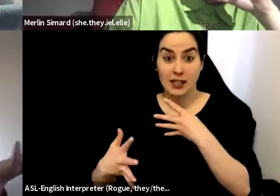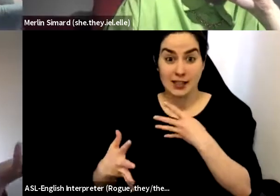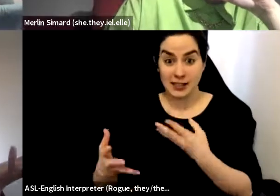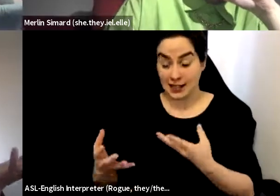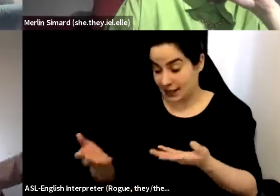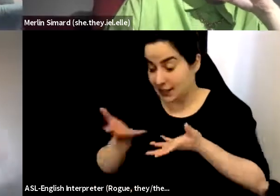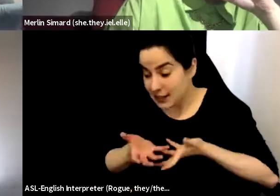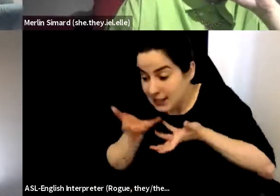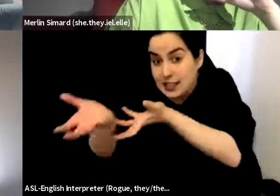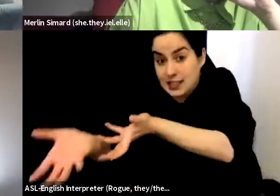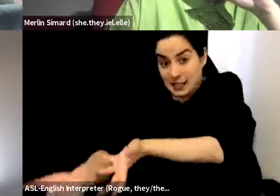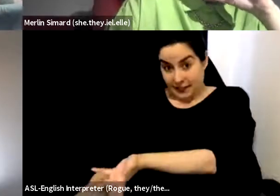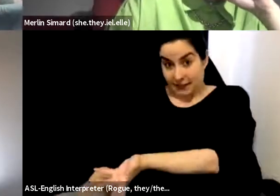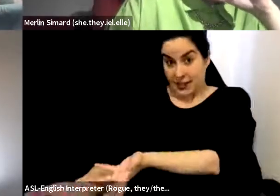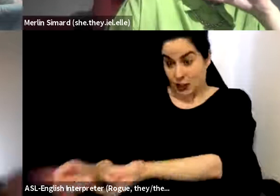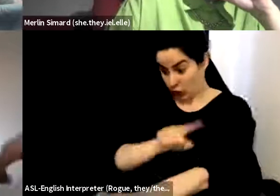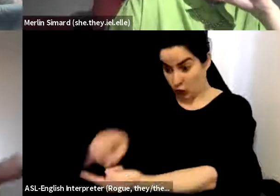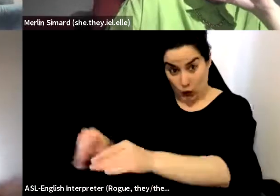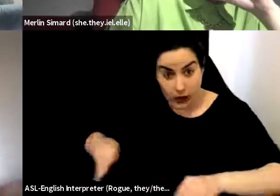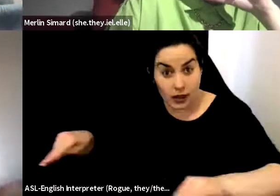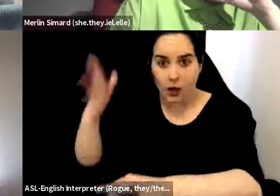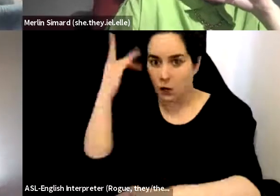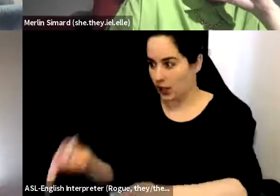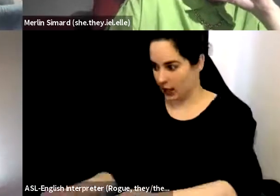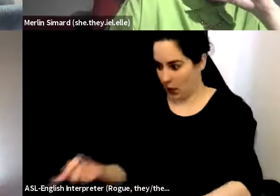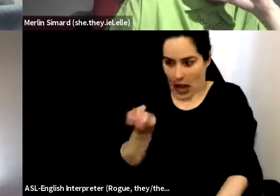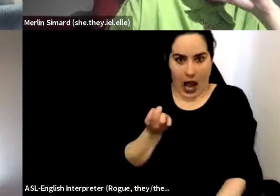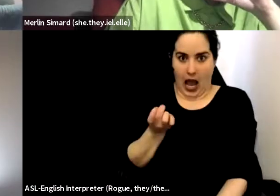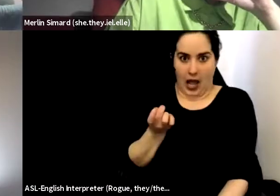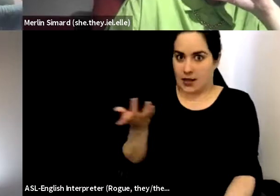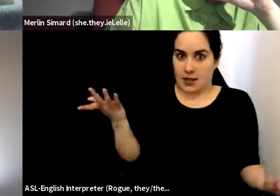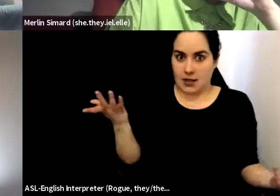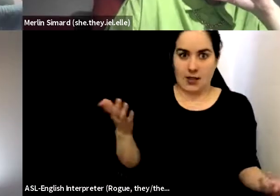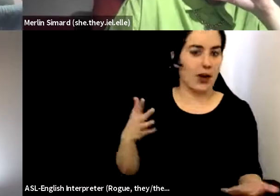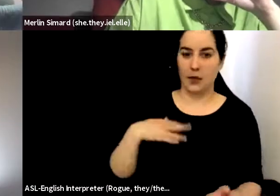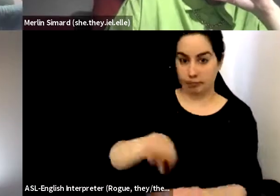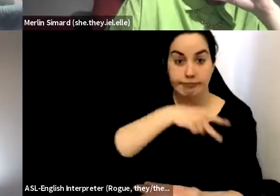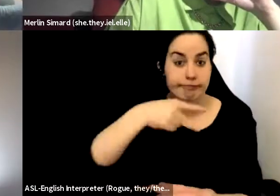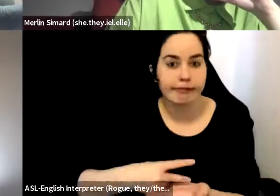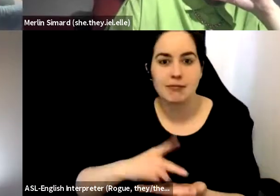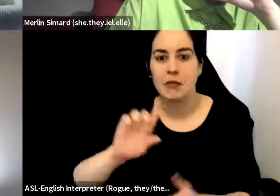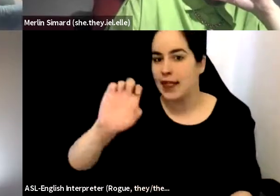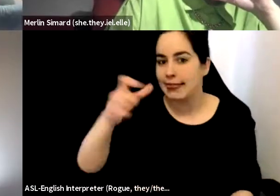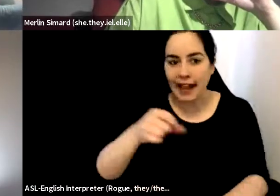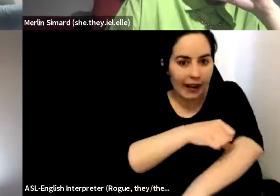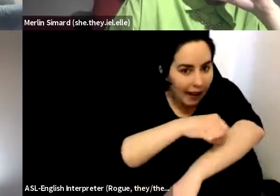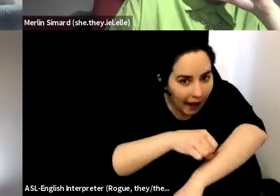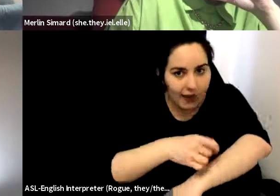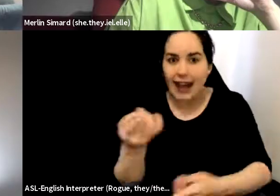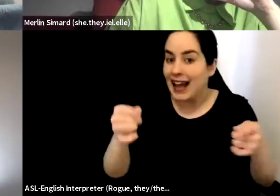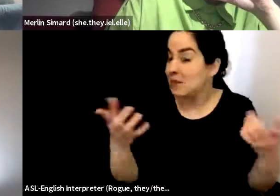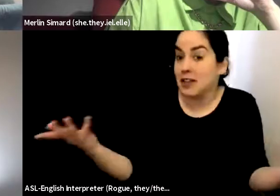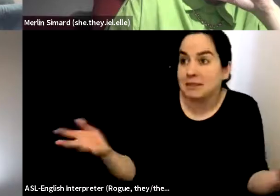because it asked for that, and I like fell and cut my leg open, or when I've